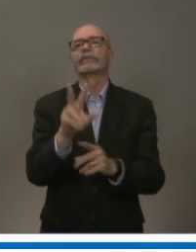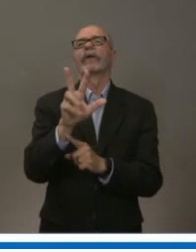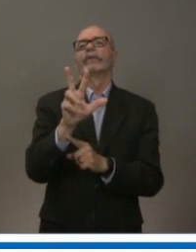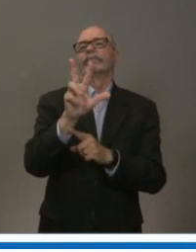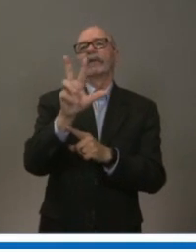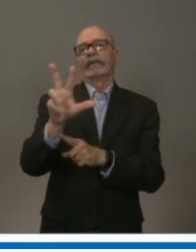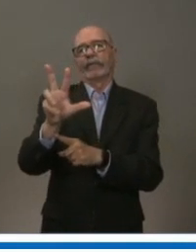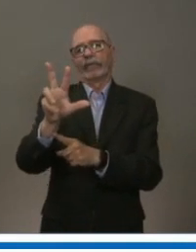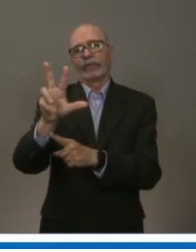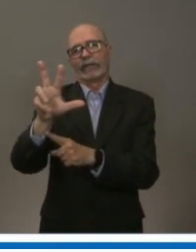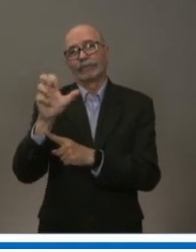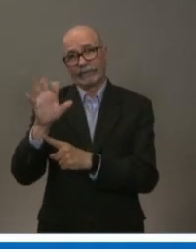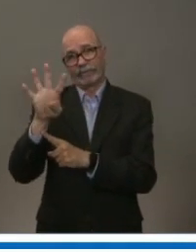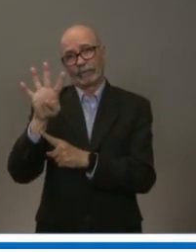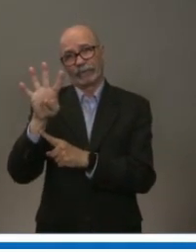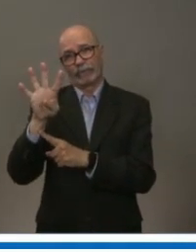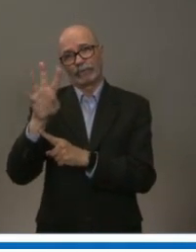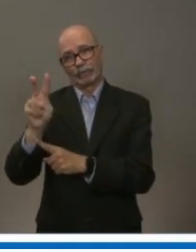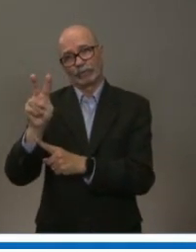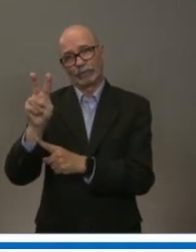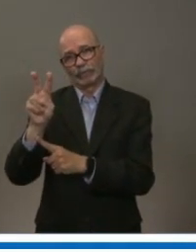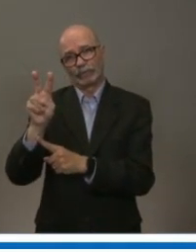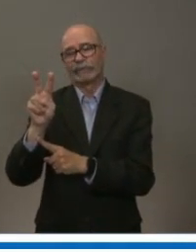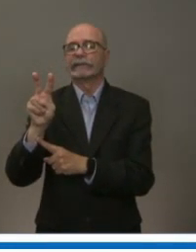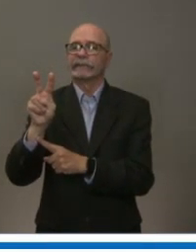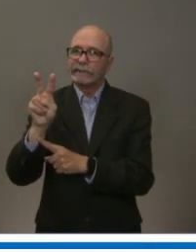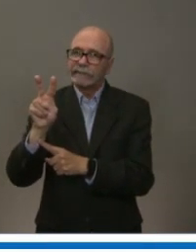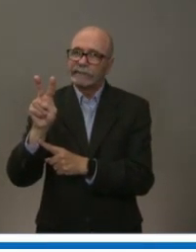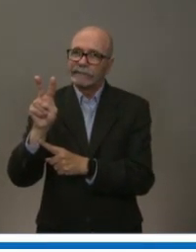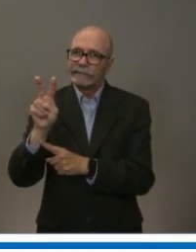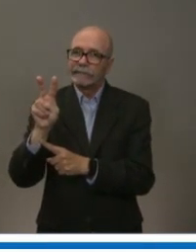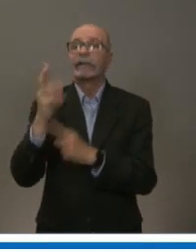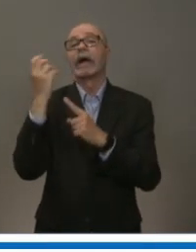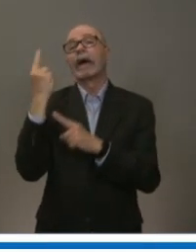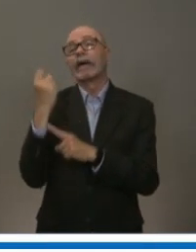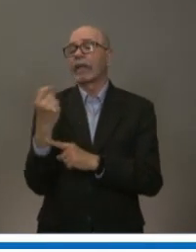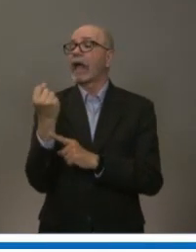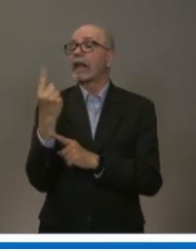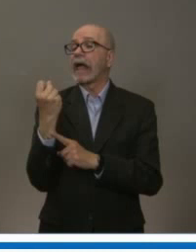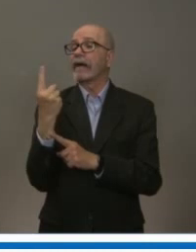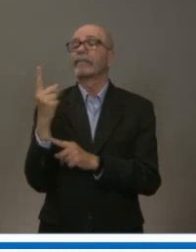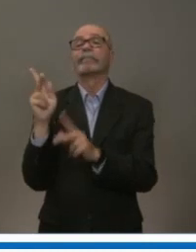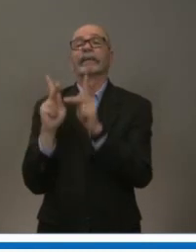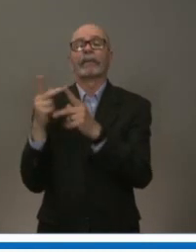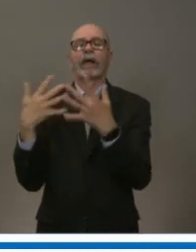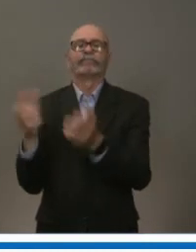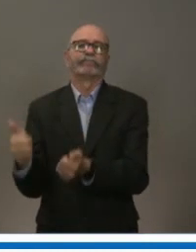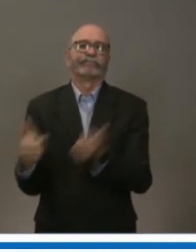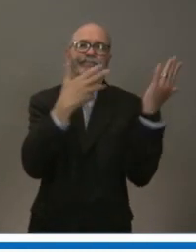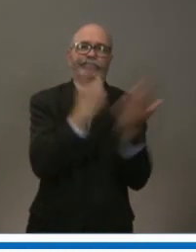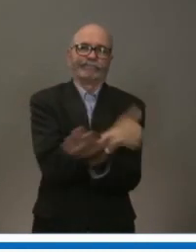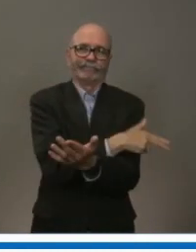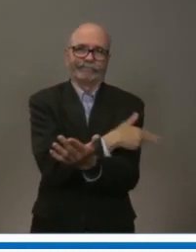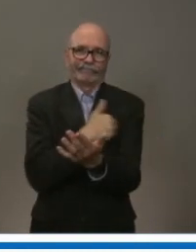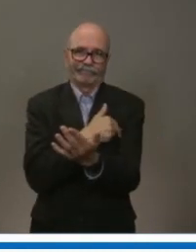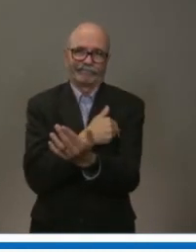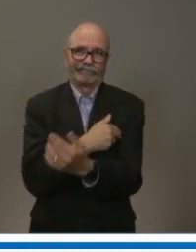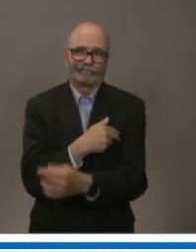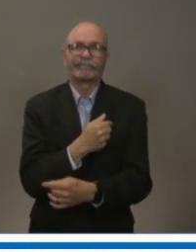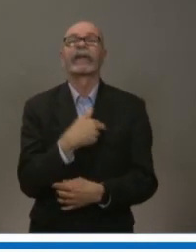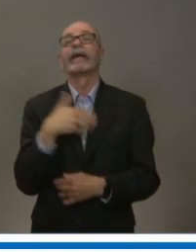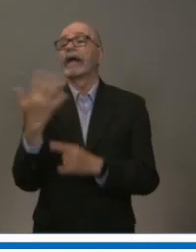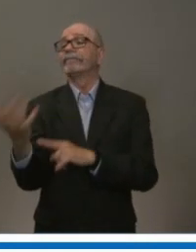342. There are currently 11 individuals in hospital, 5 of those in the ICU, and the other 4 are